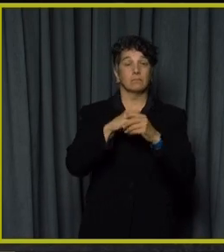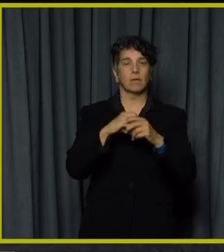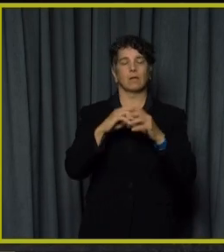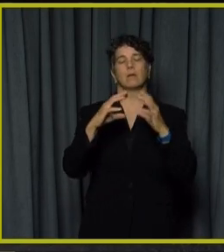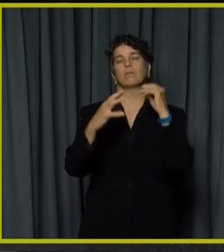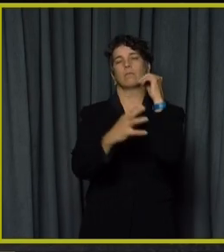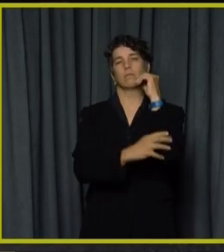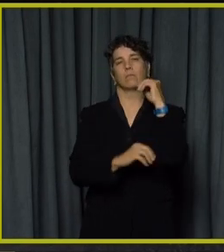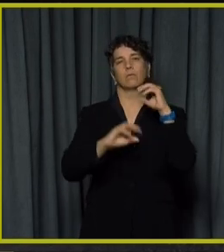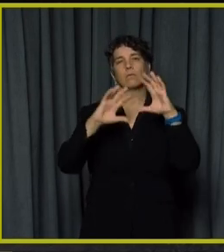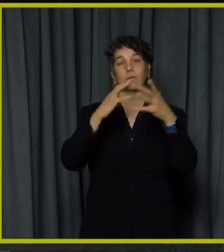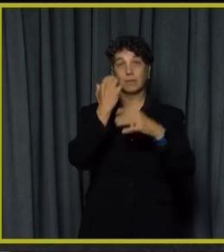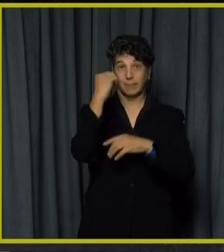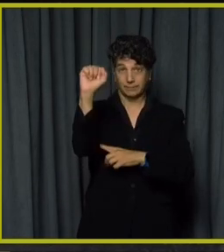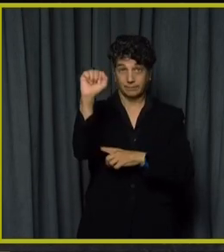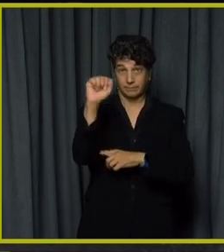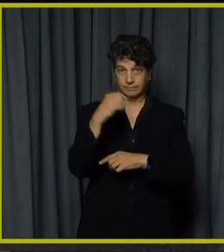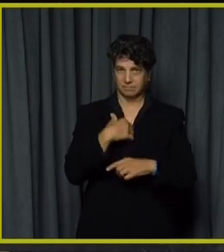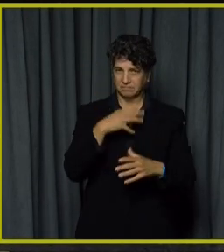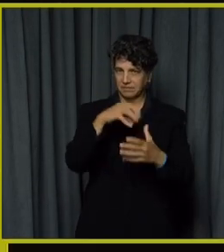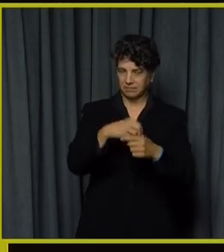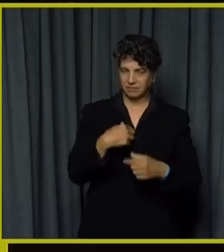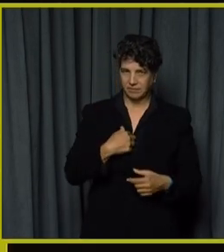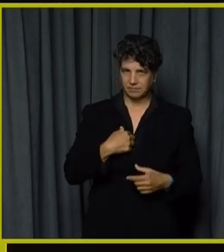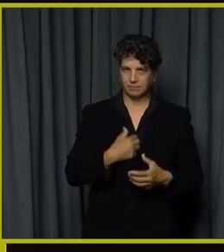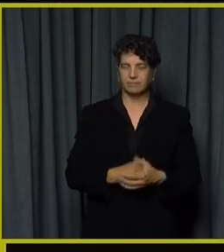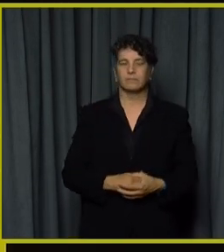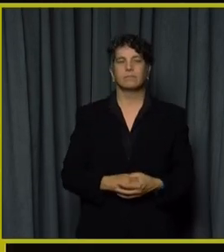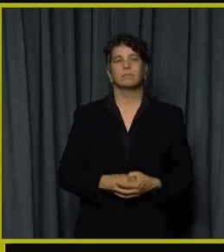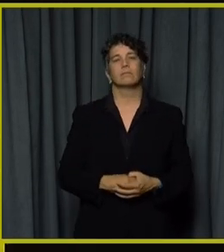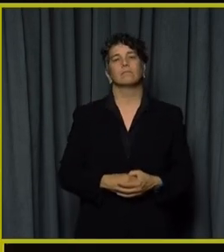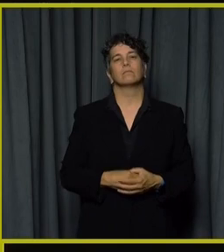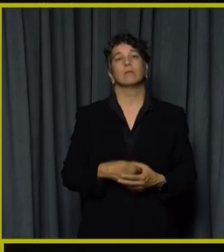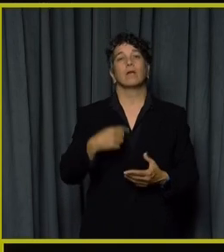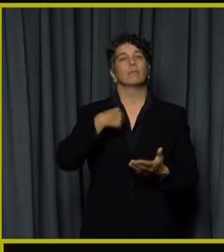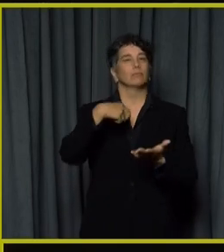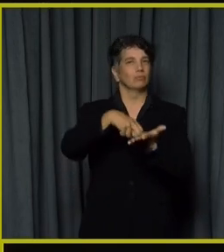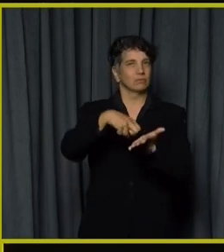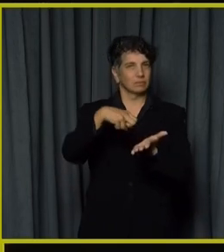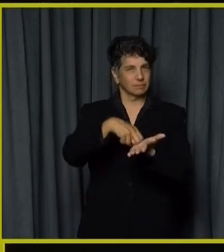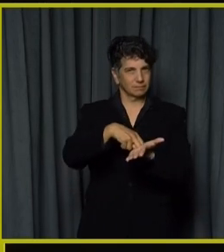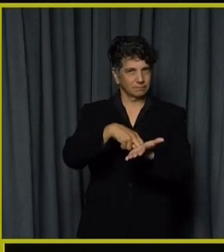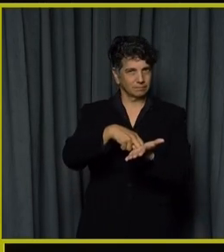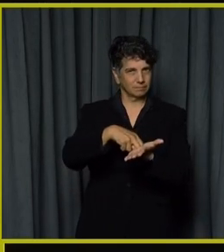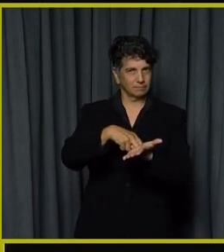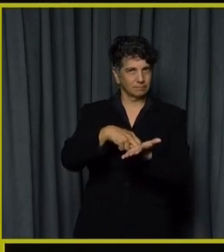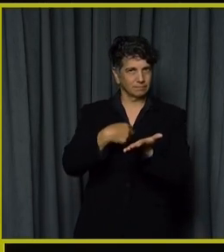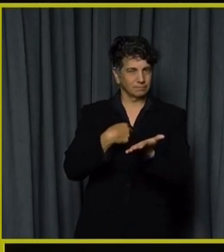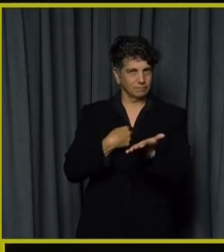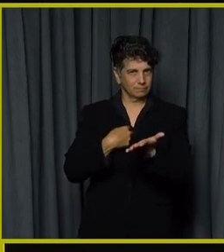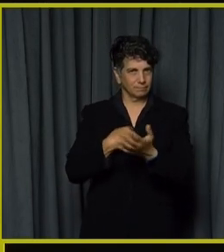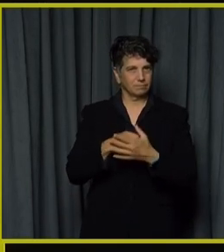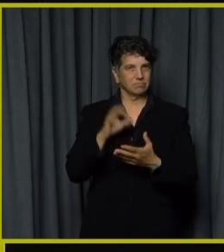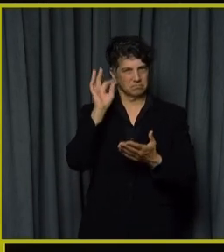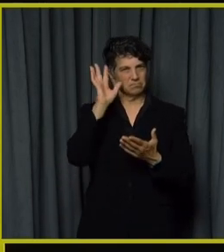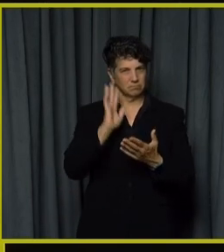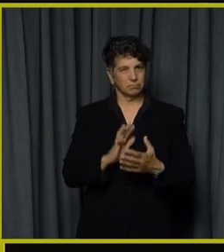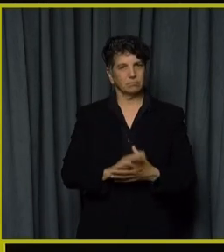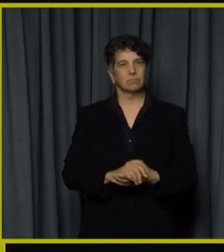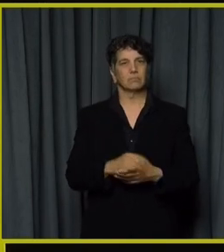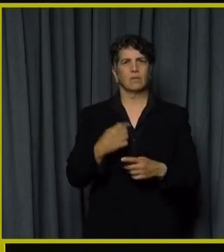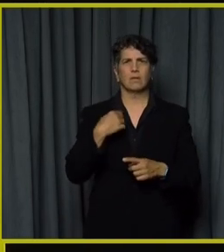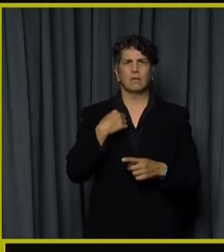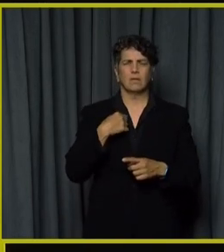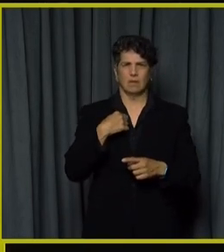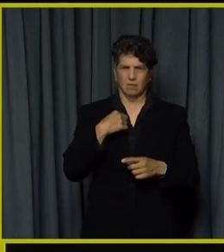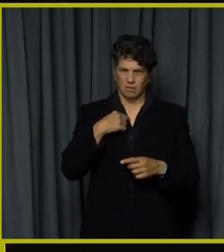Revival. I'm a Presbyterian minister, a biblical scholar, an activist for justice and jubilee, and someone